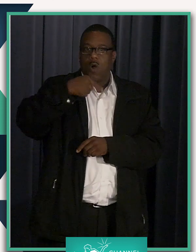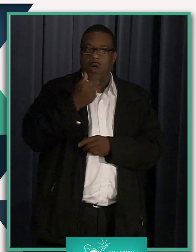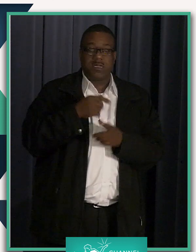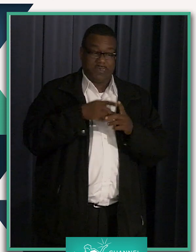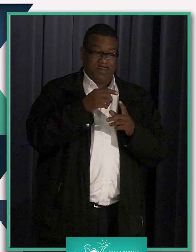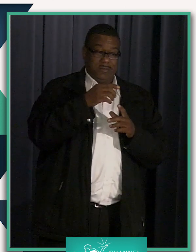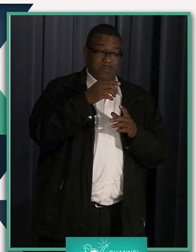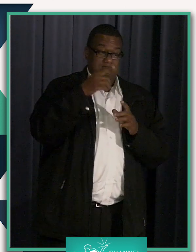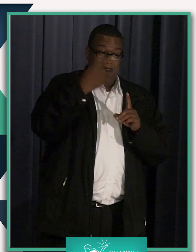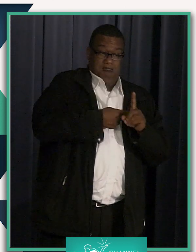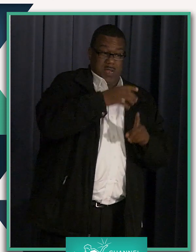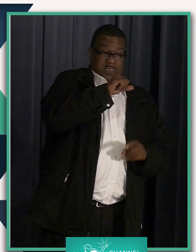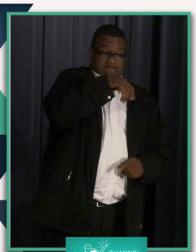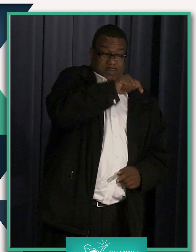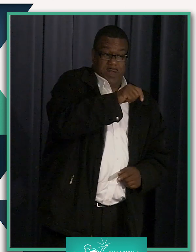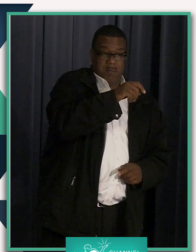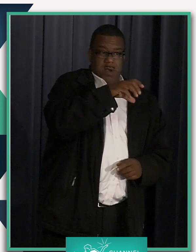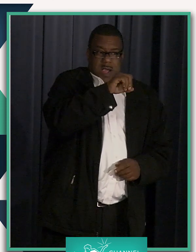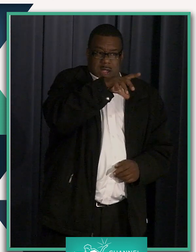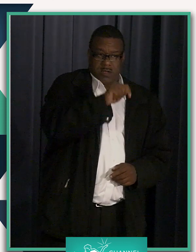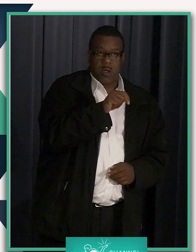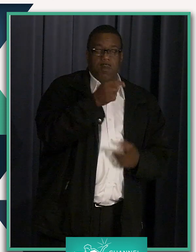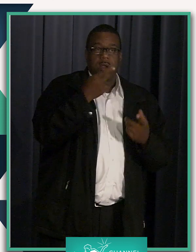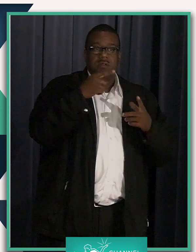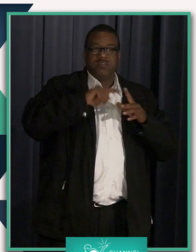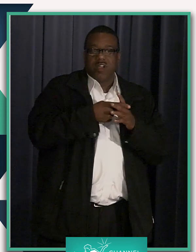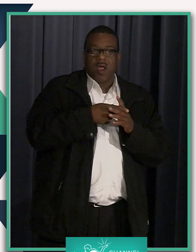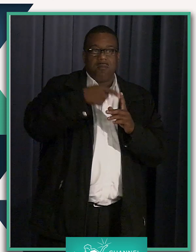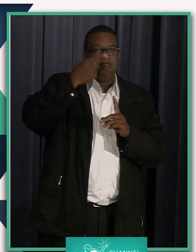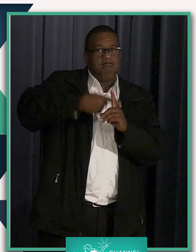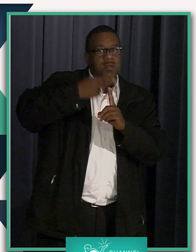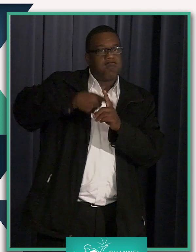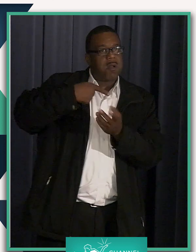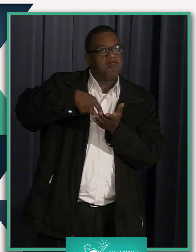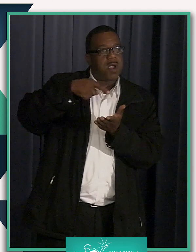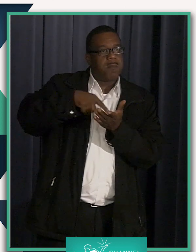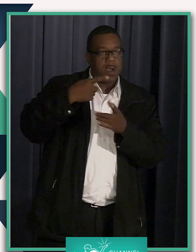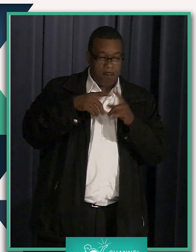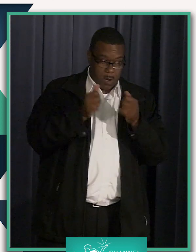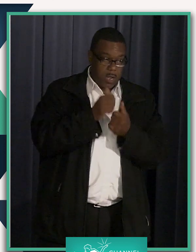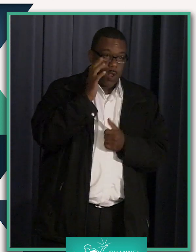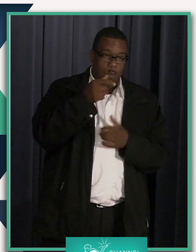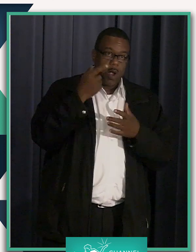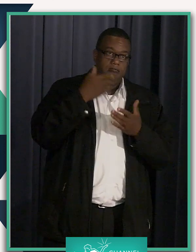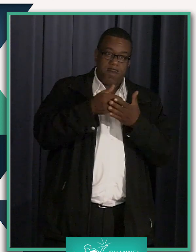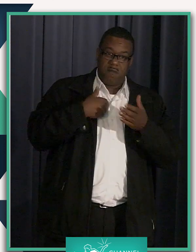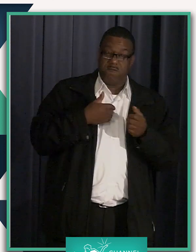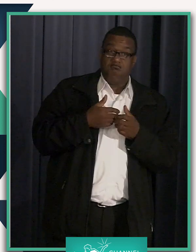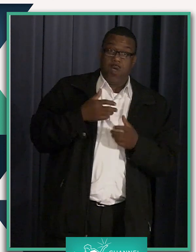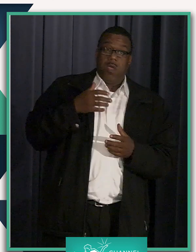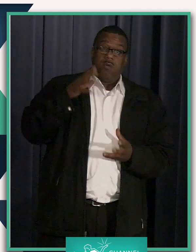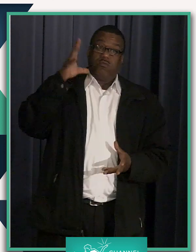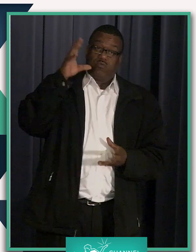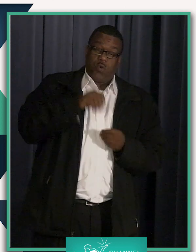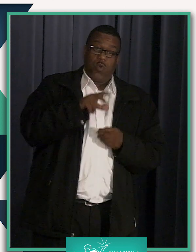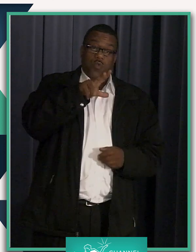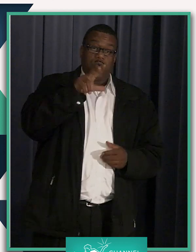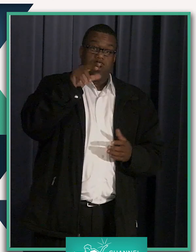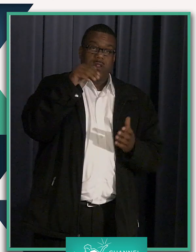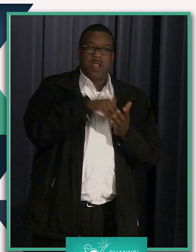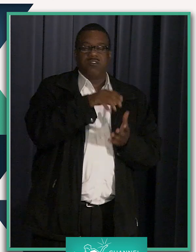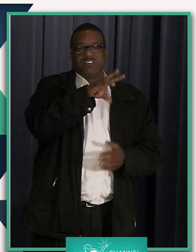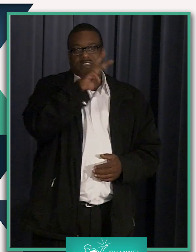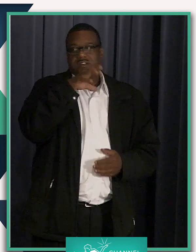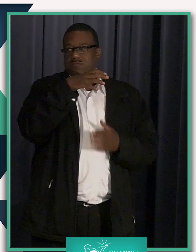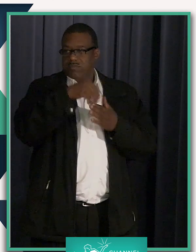or October, you'll start getting your monthly checks. You'll still get the full $3,600. Because when